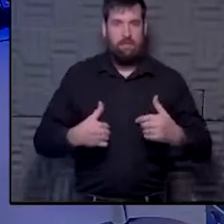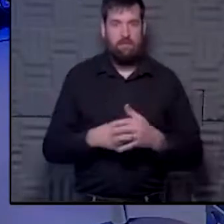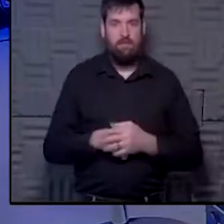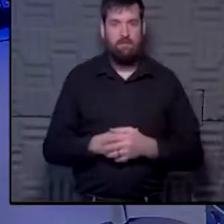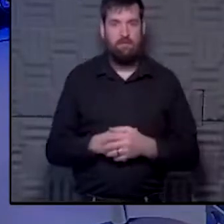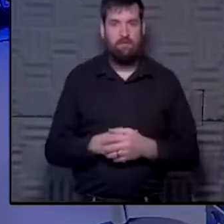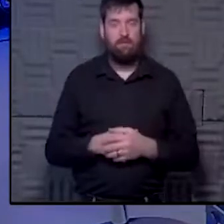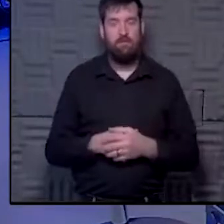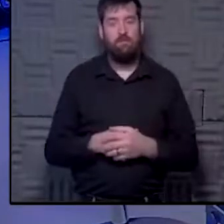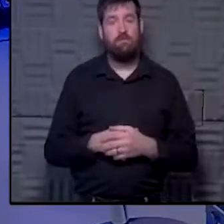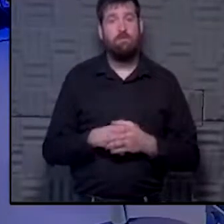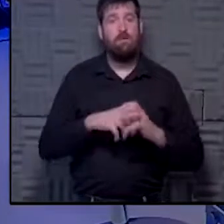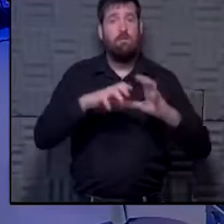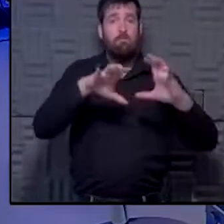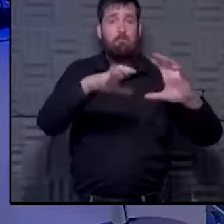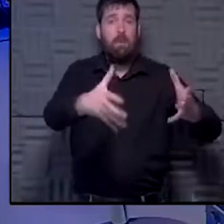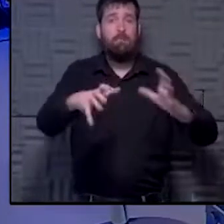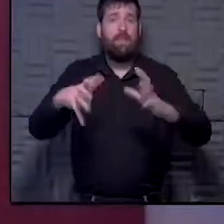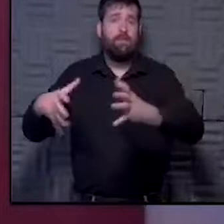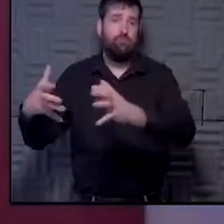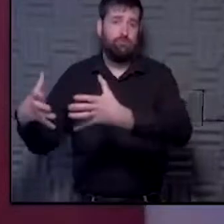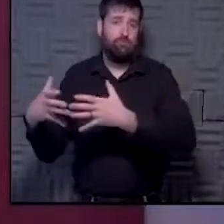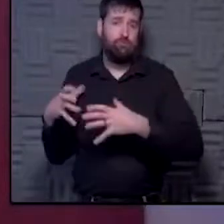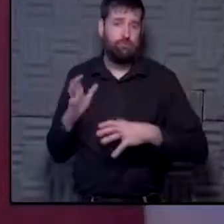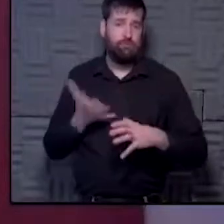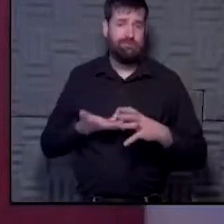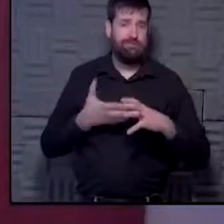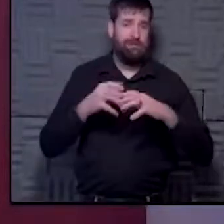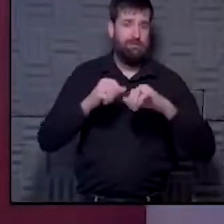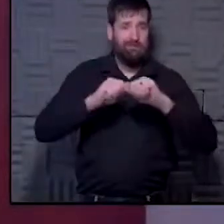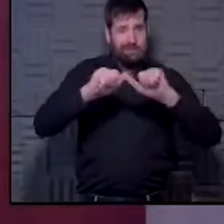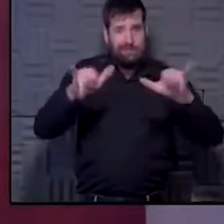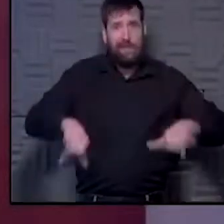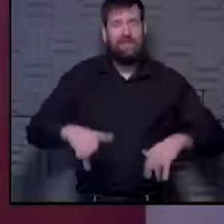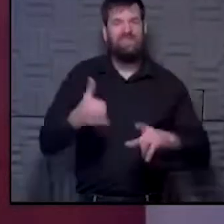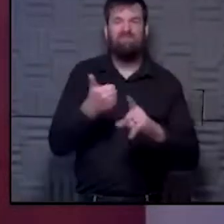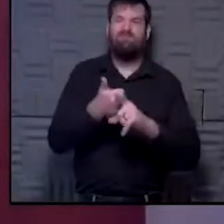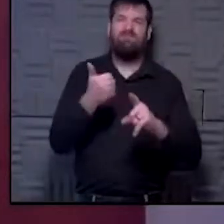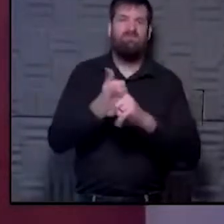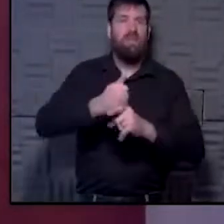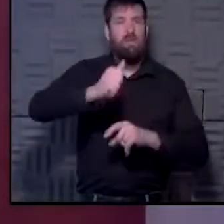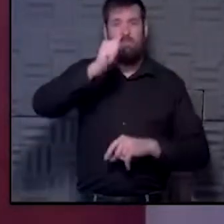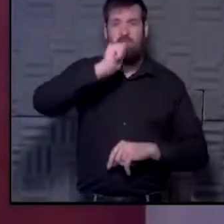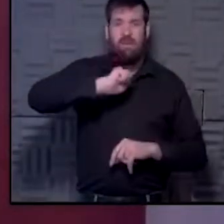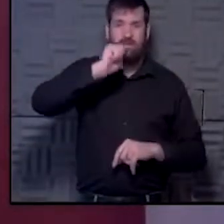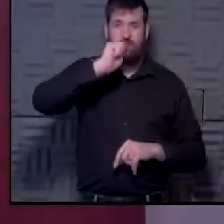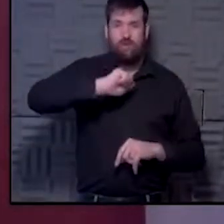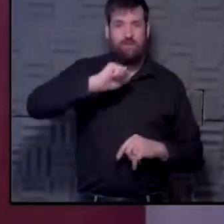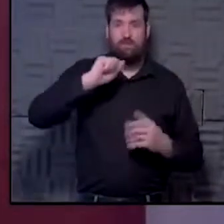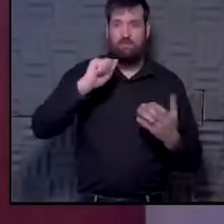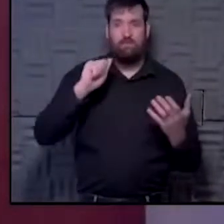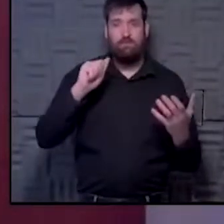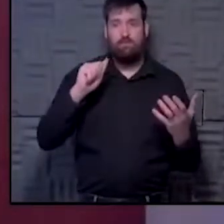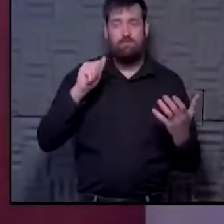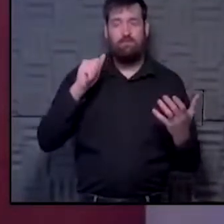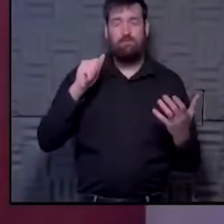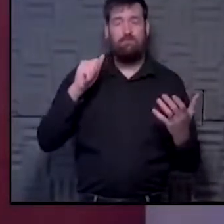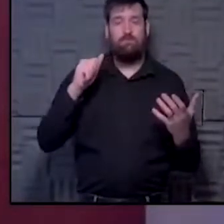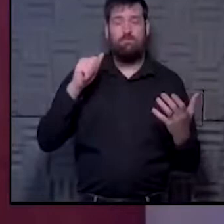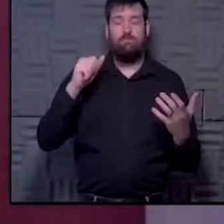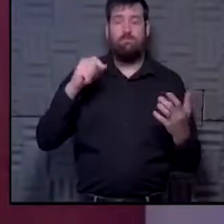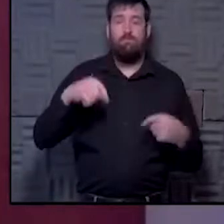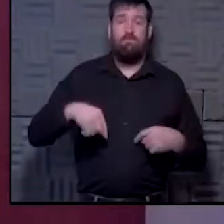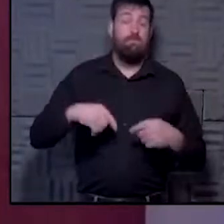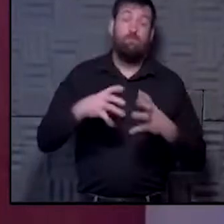There are populations within our society who have been patient, probably way